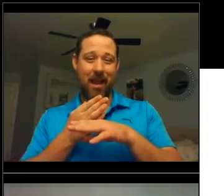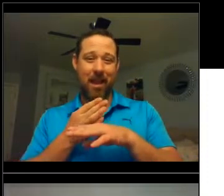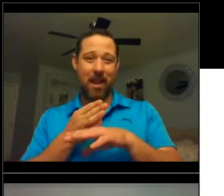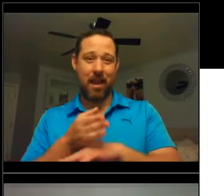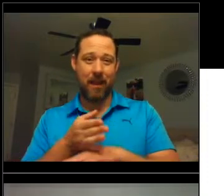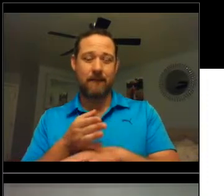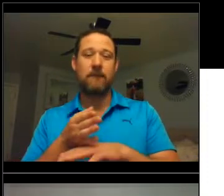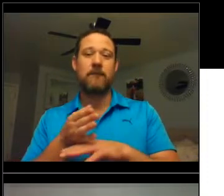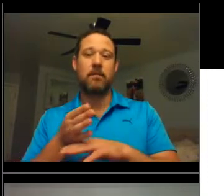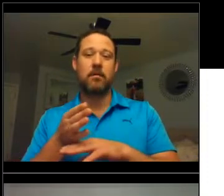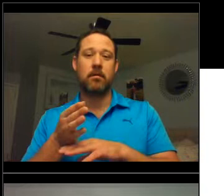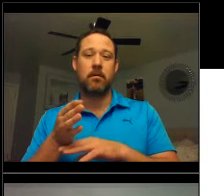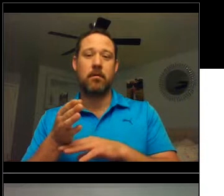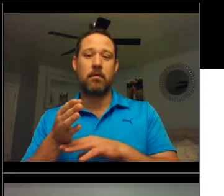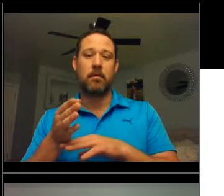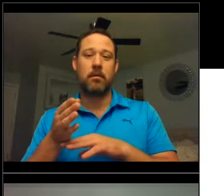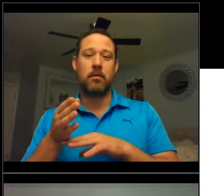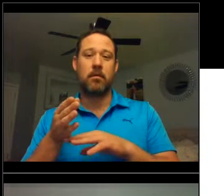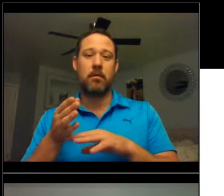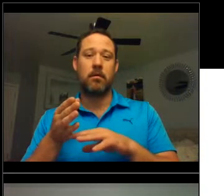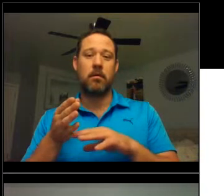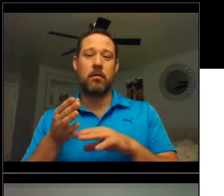some help recording